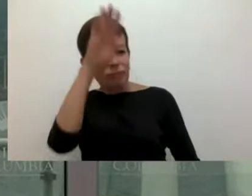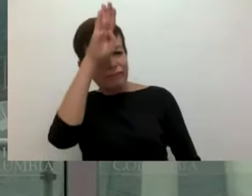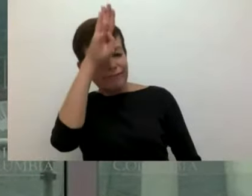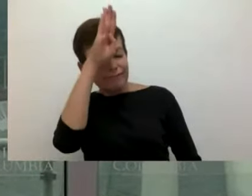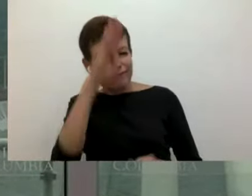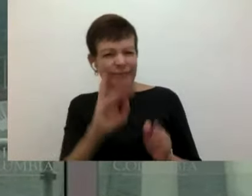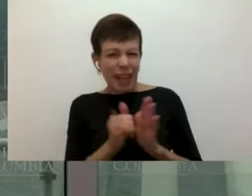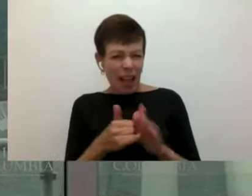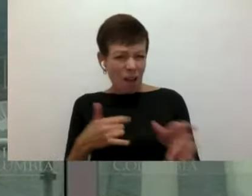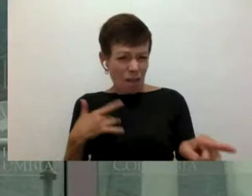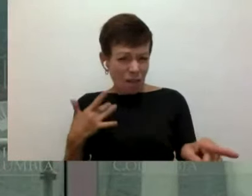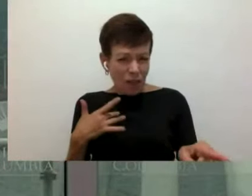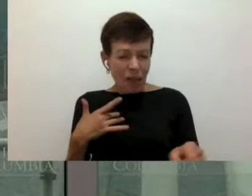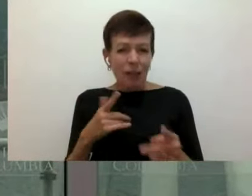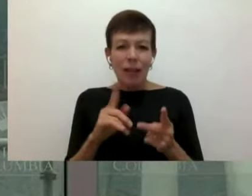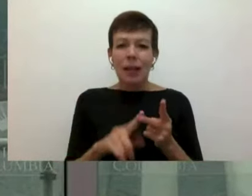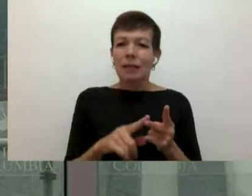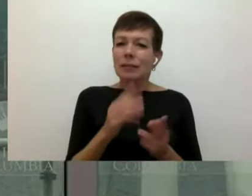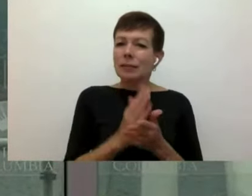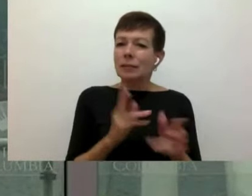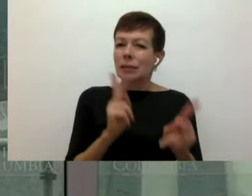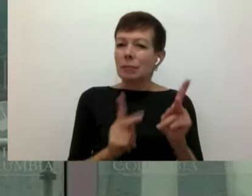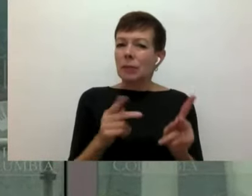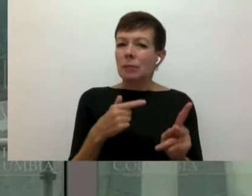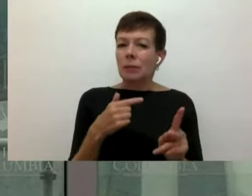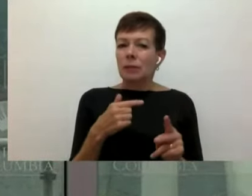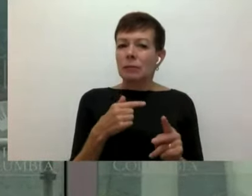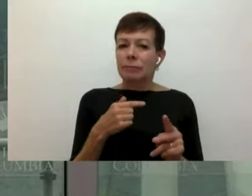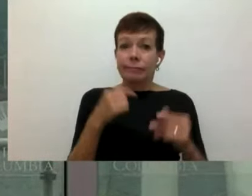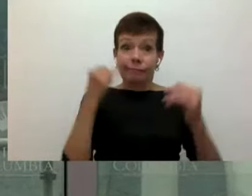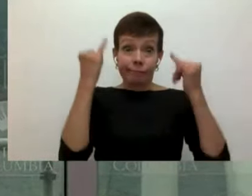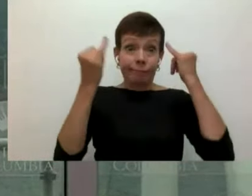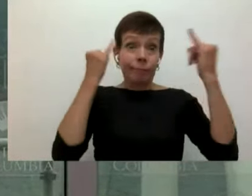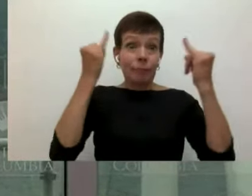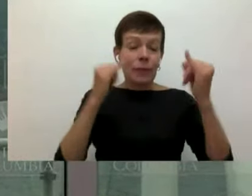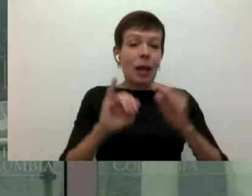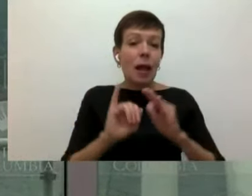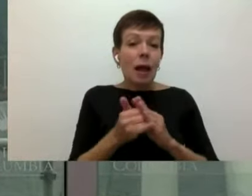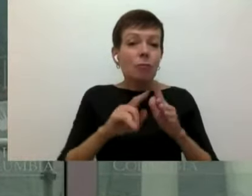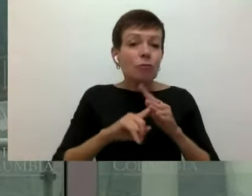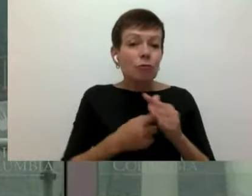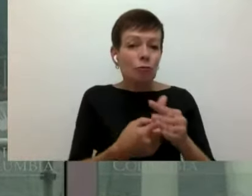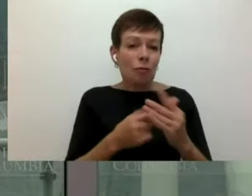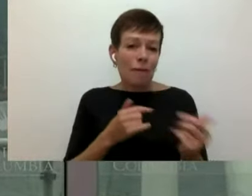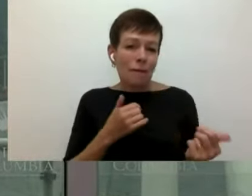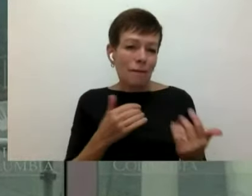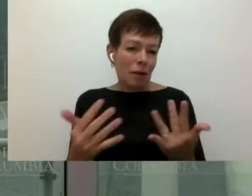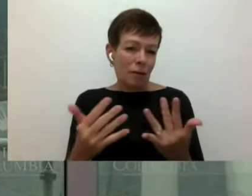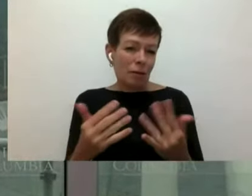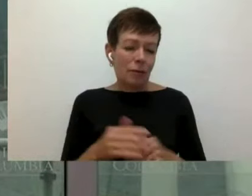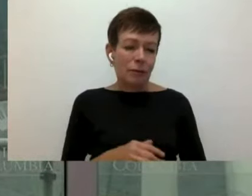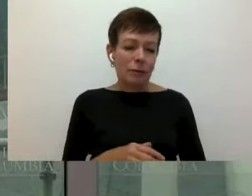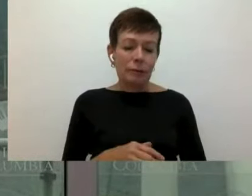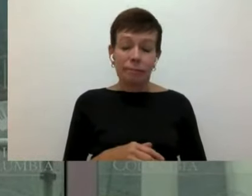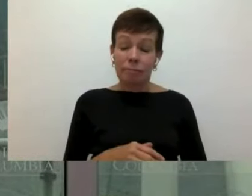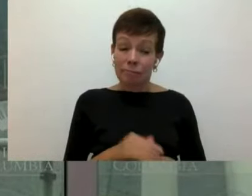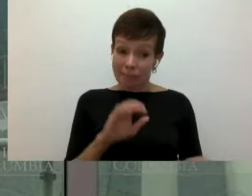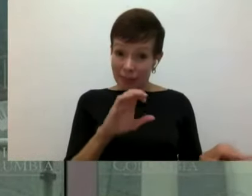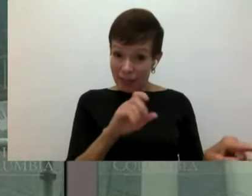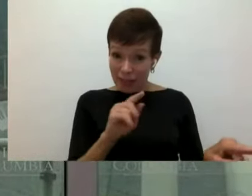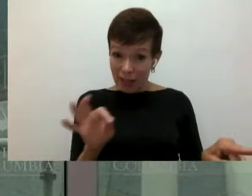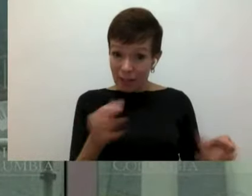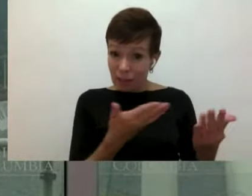if at all some of these conspiracy theories of how people how these fires started, if that at all